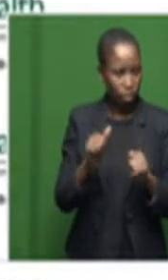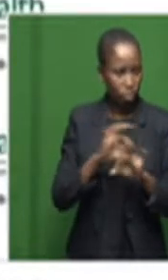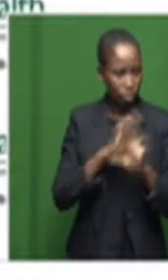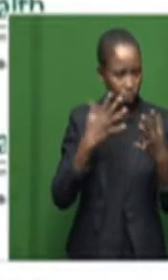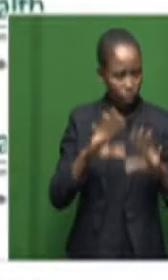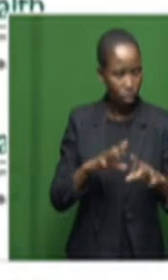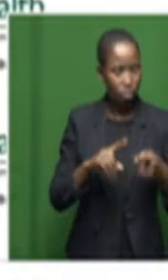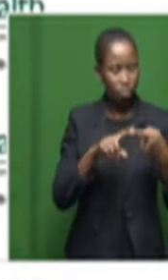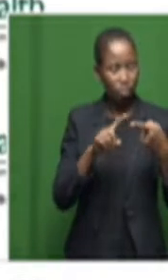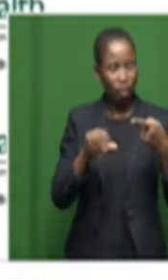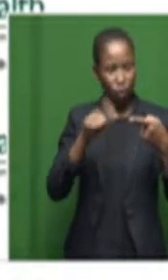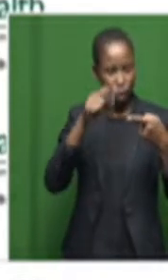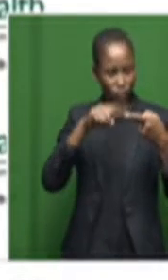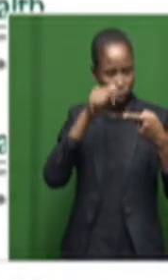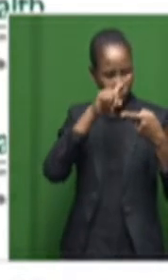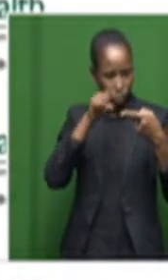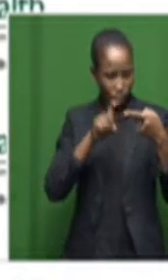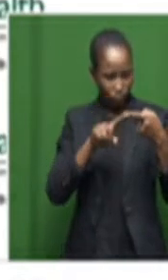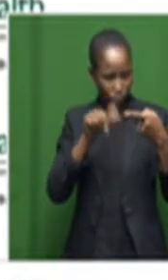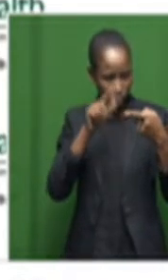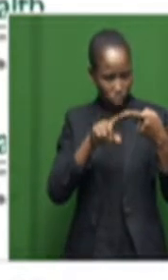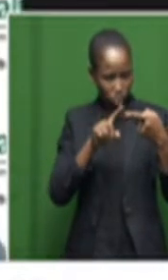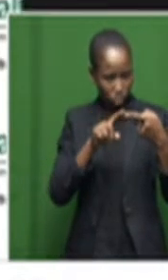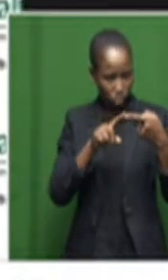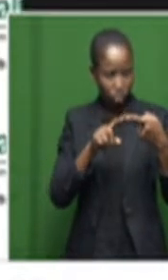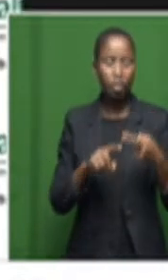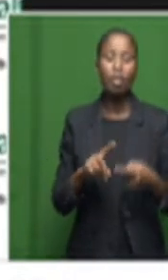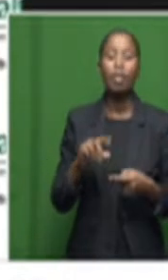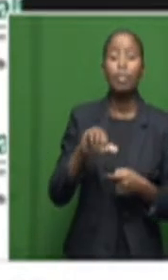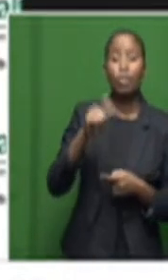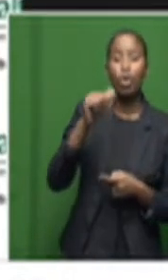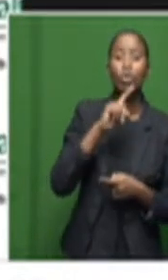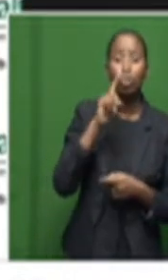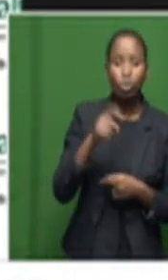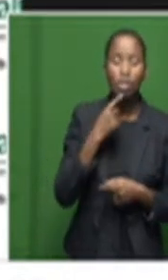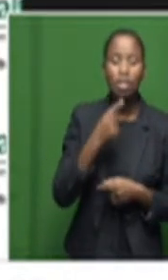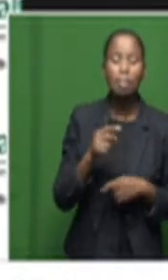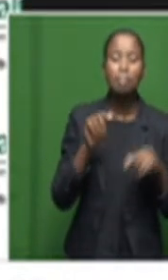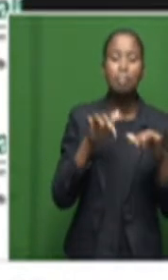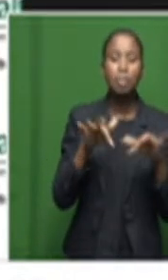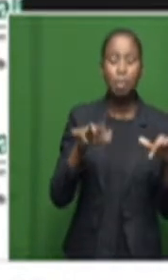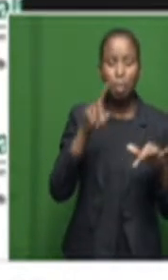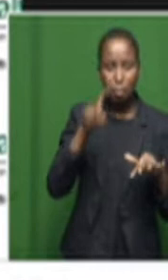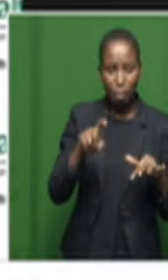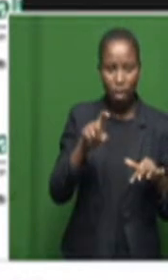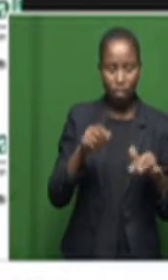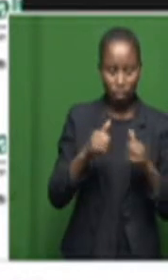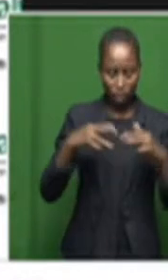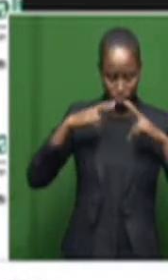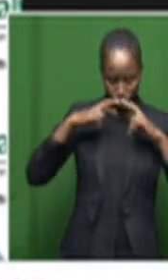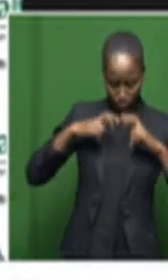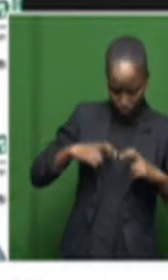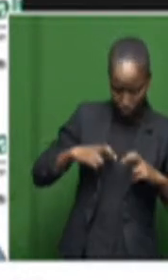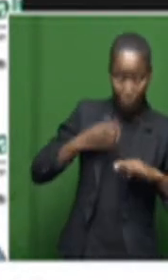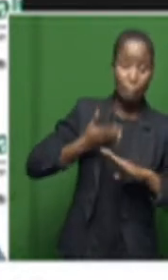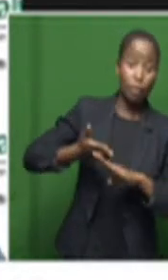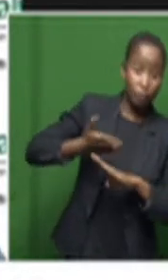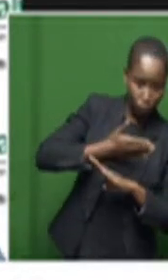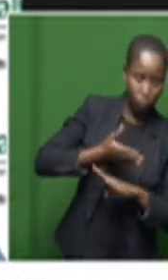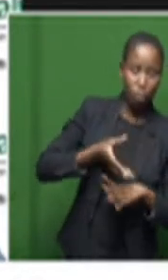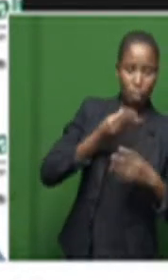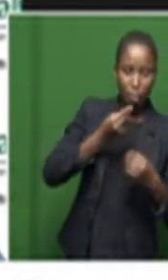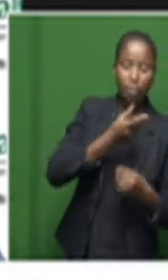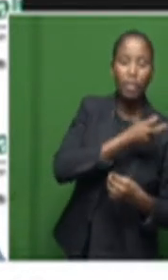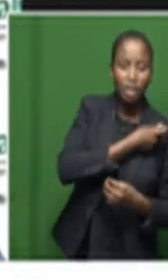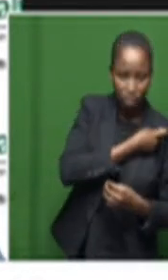just repeat the first one. Yeah, the first one is say people should be screened before being vaccinated.